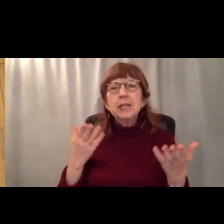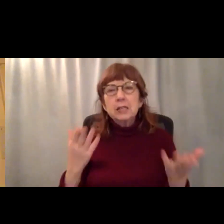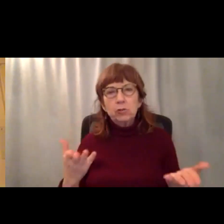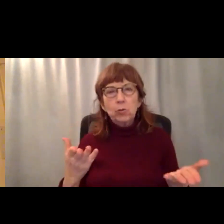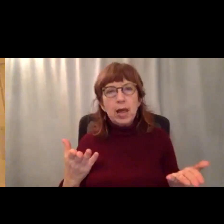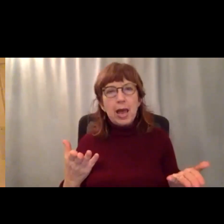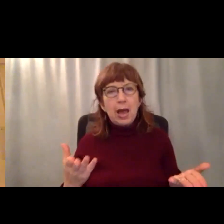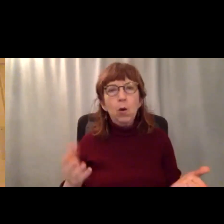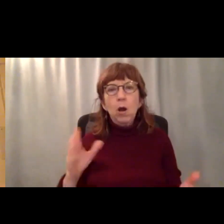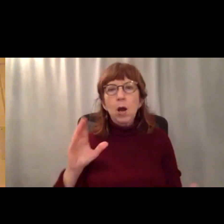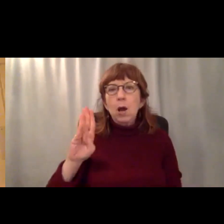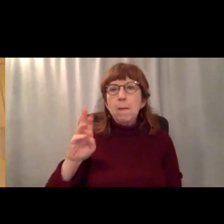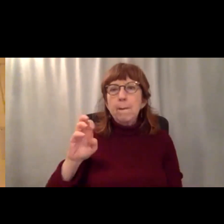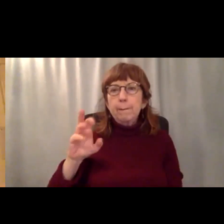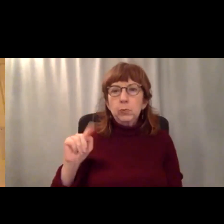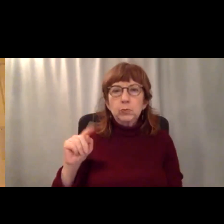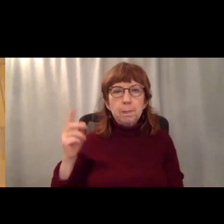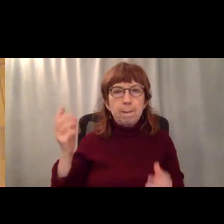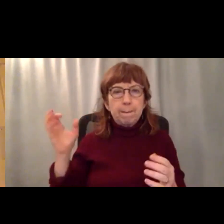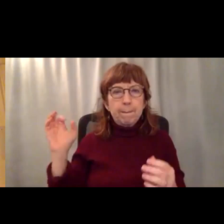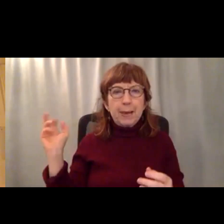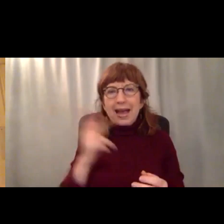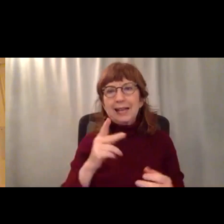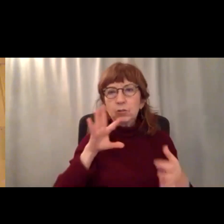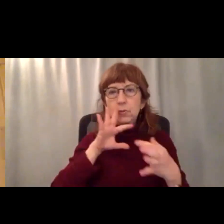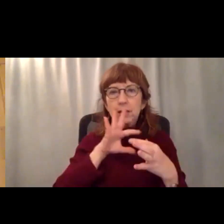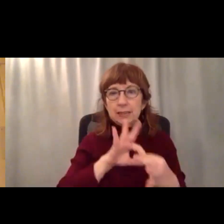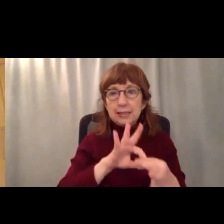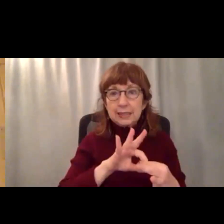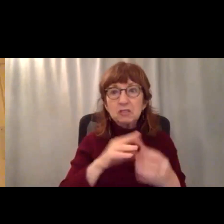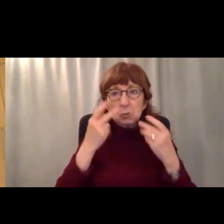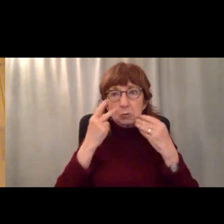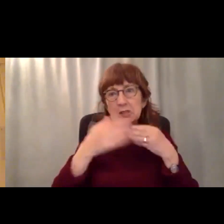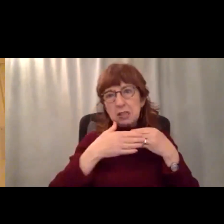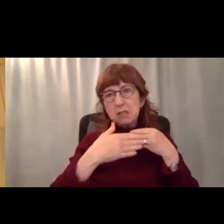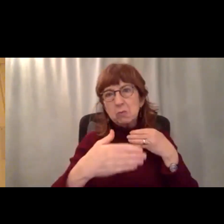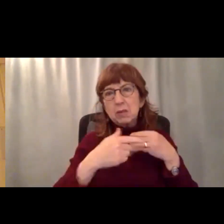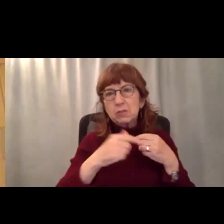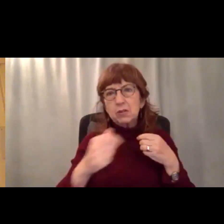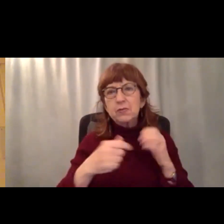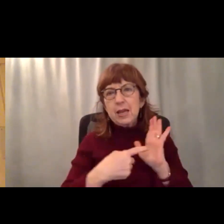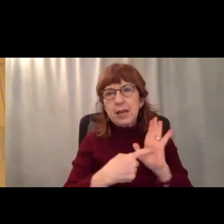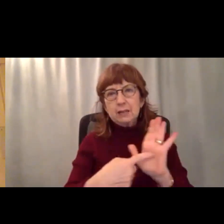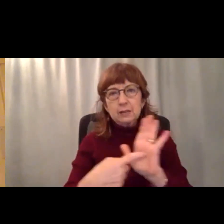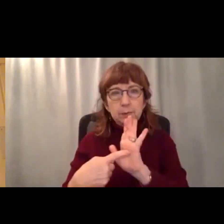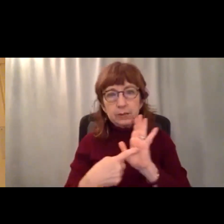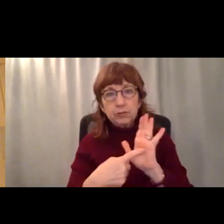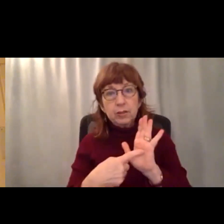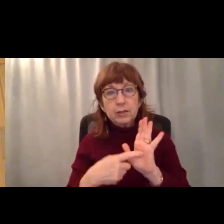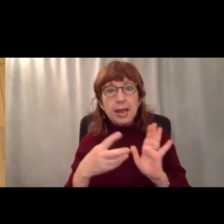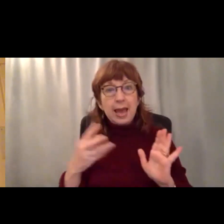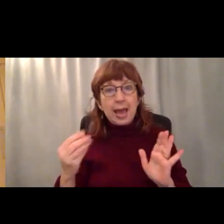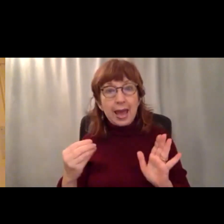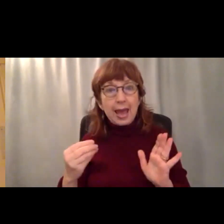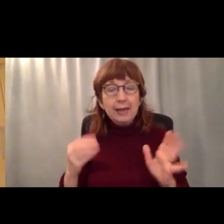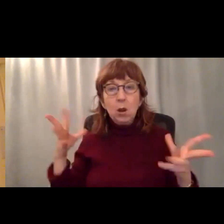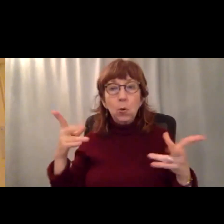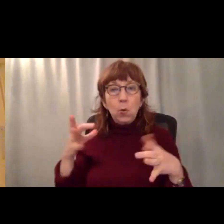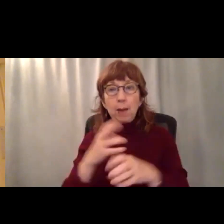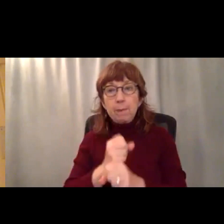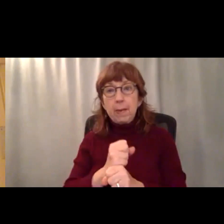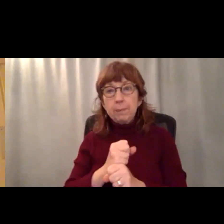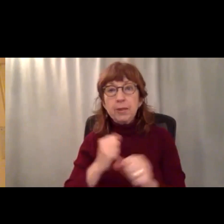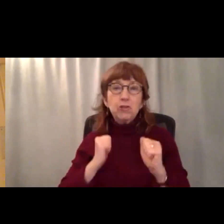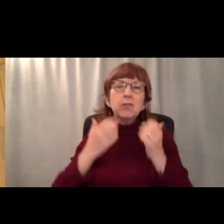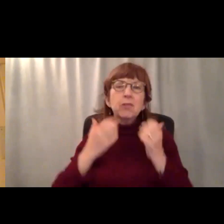I'll bring Baruch back to point us to the links to see the rest of the exhibition and wrap up the show.